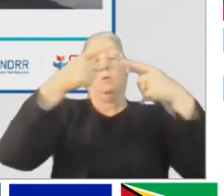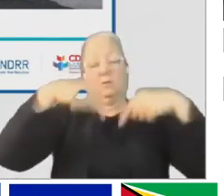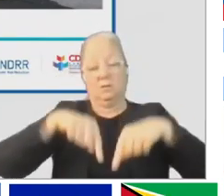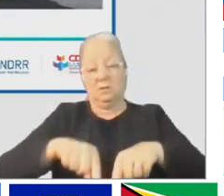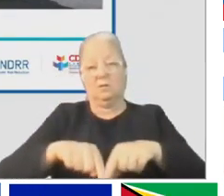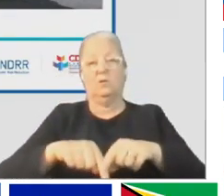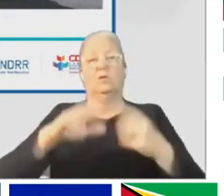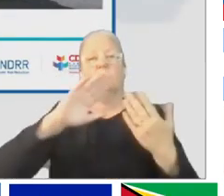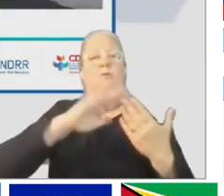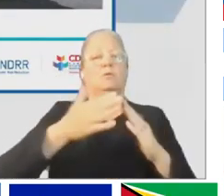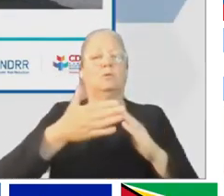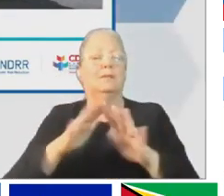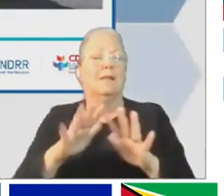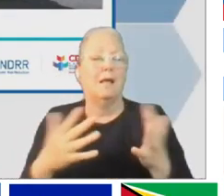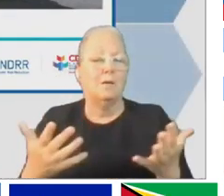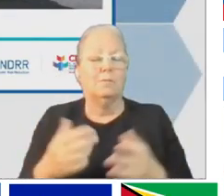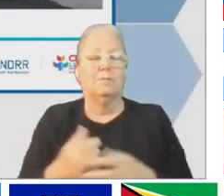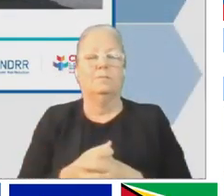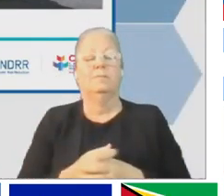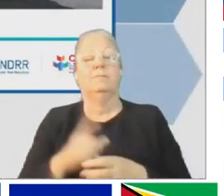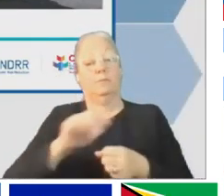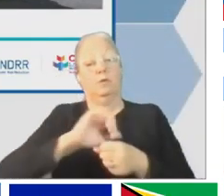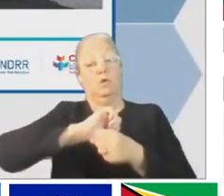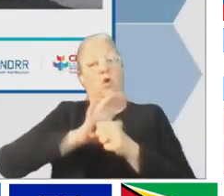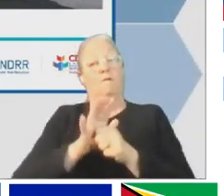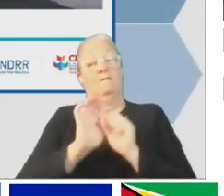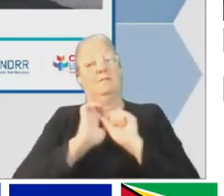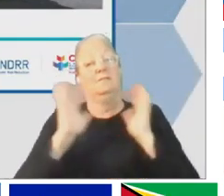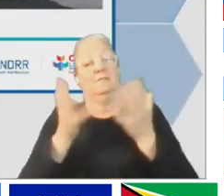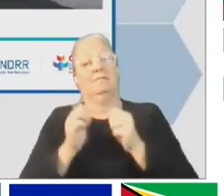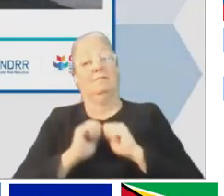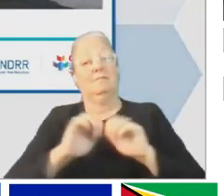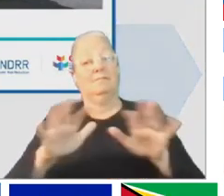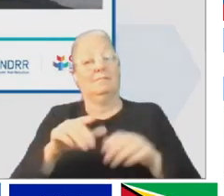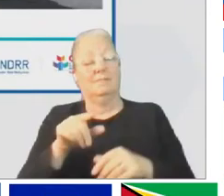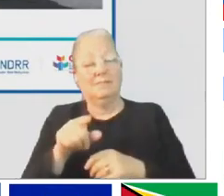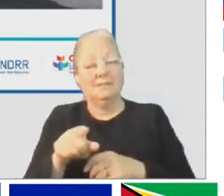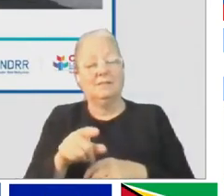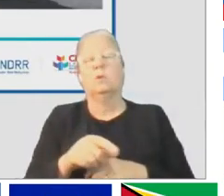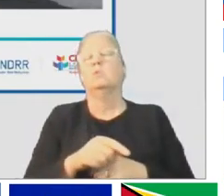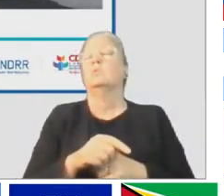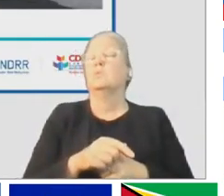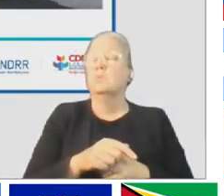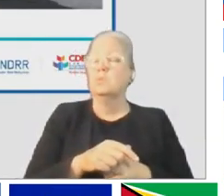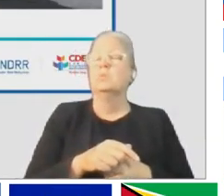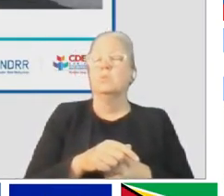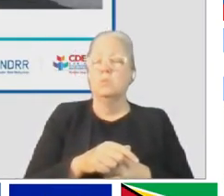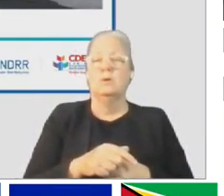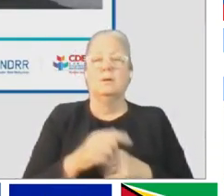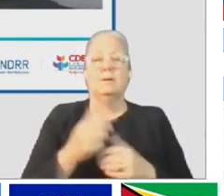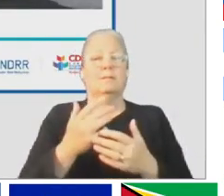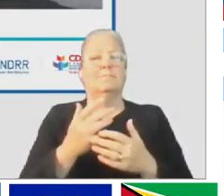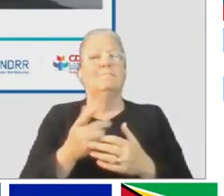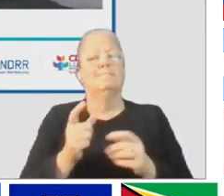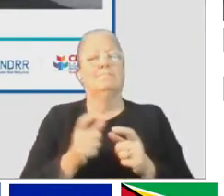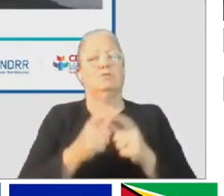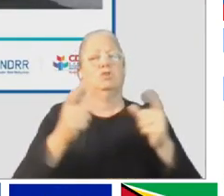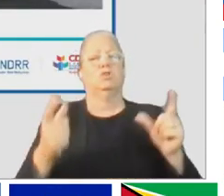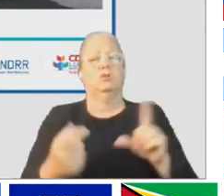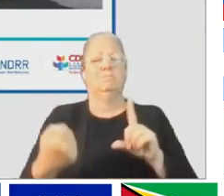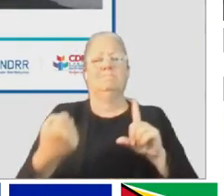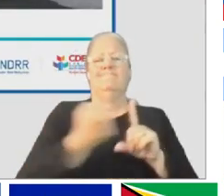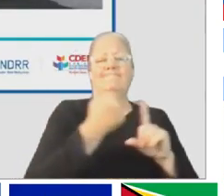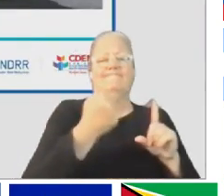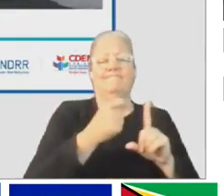the COVID-19 pandemic in particular has really placed a socioeconomic strain on our country. Many persons who have been displaced by the